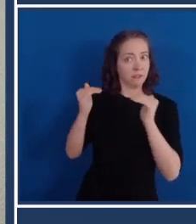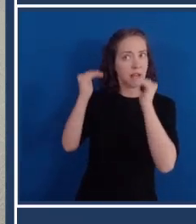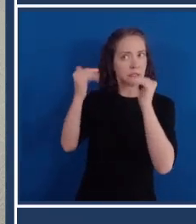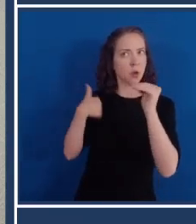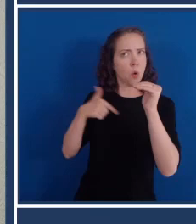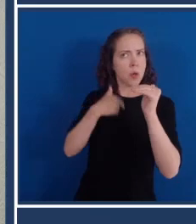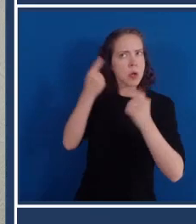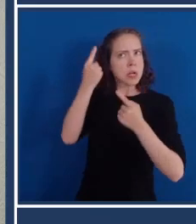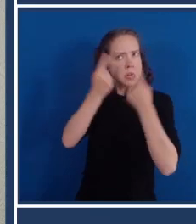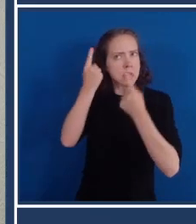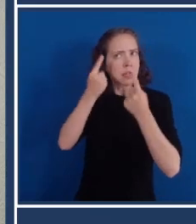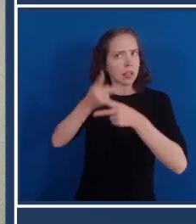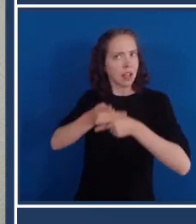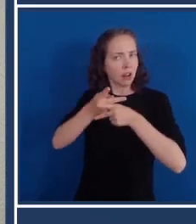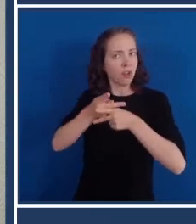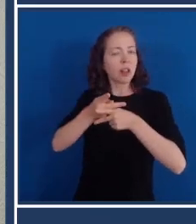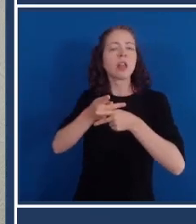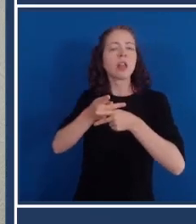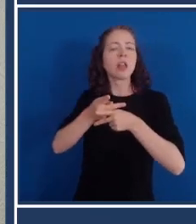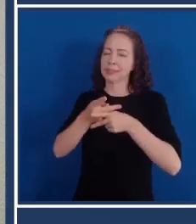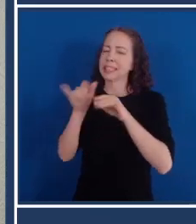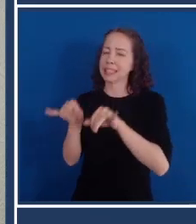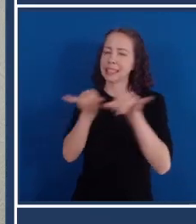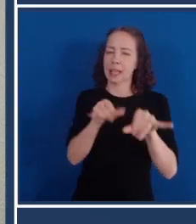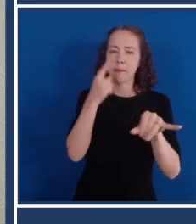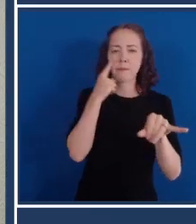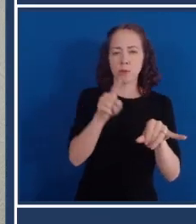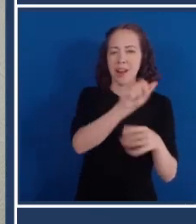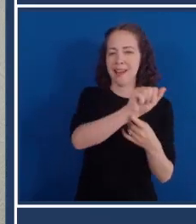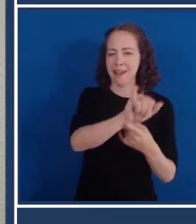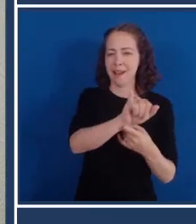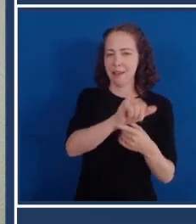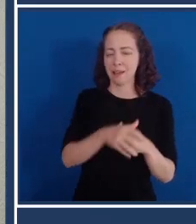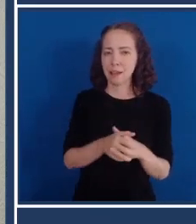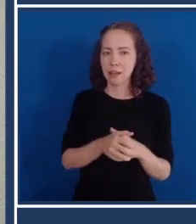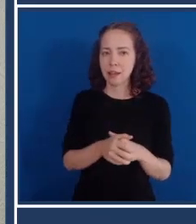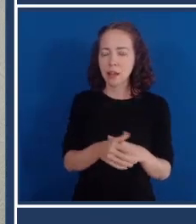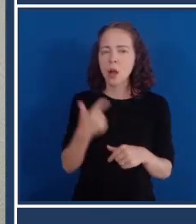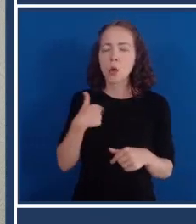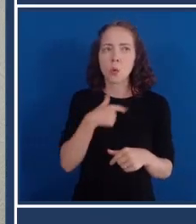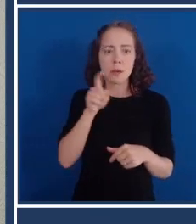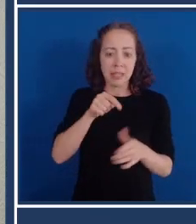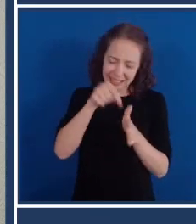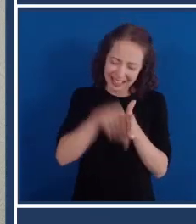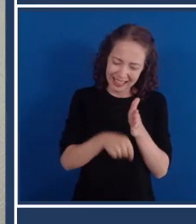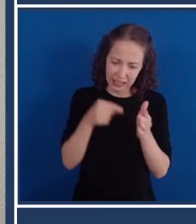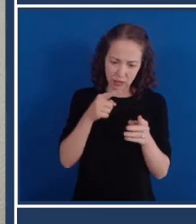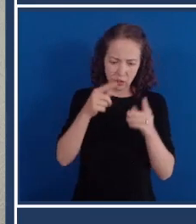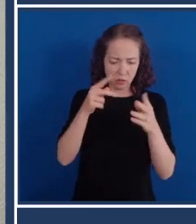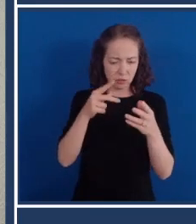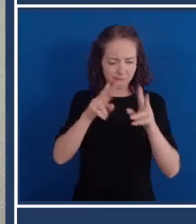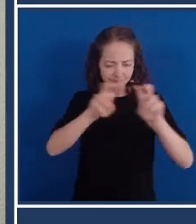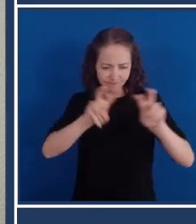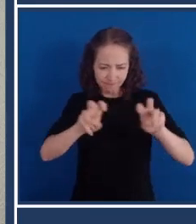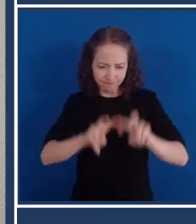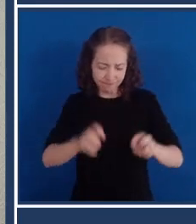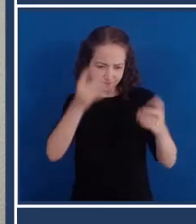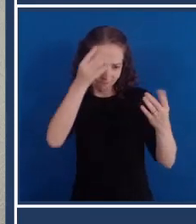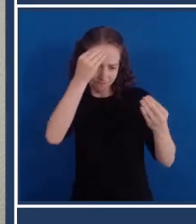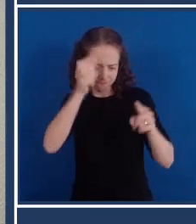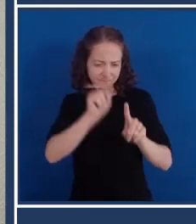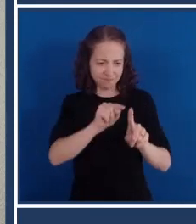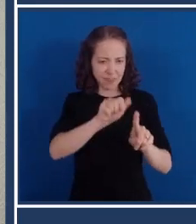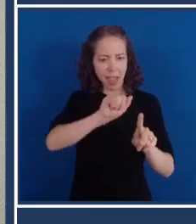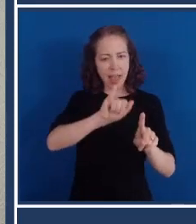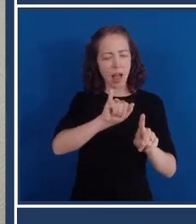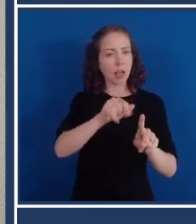AI. So we need to think critically and deeply, not just about what the technology can do, but what it should do.